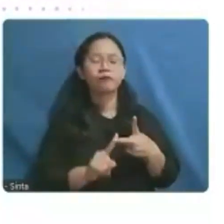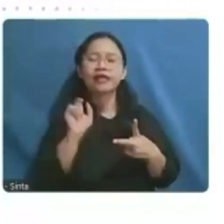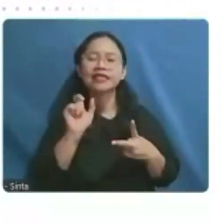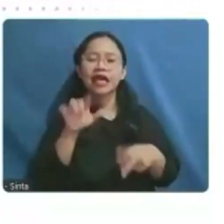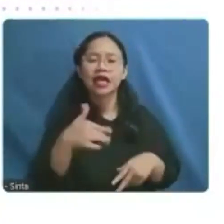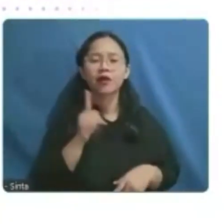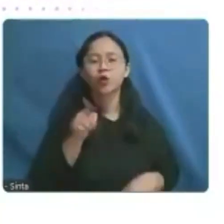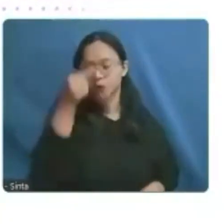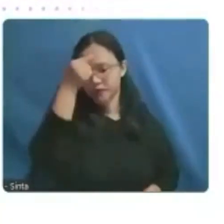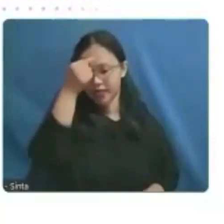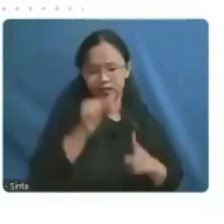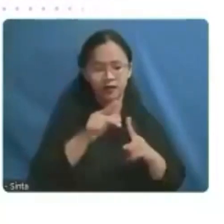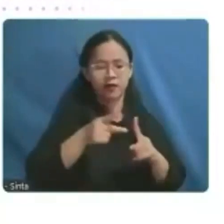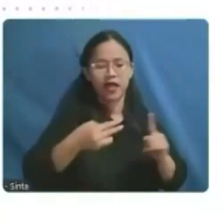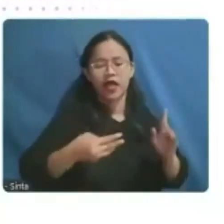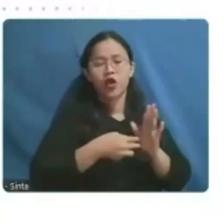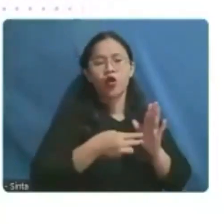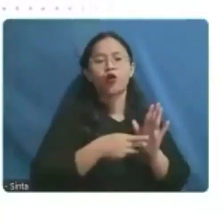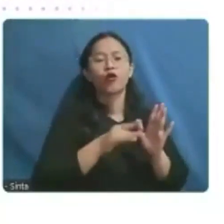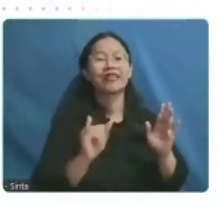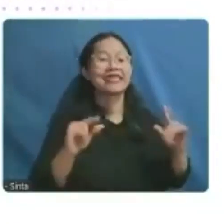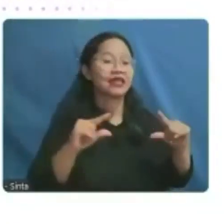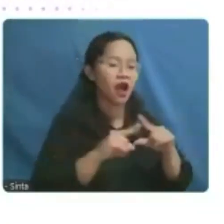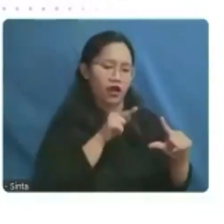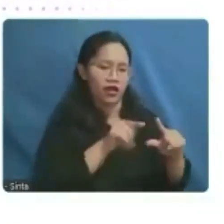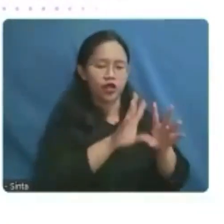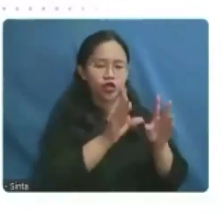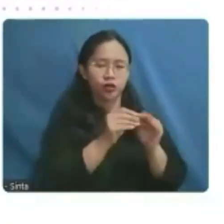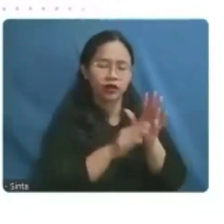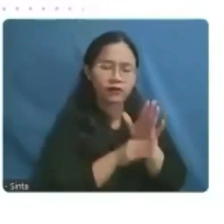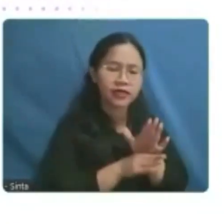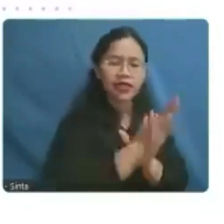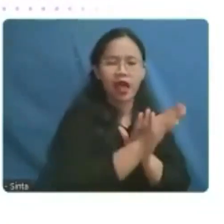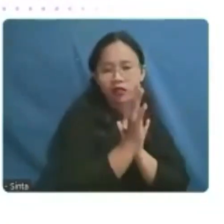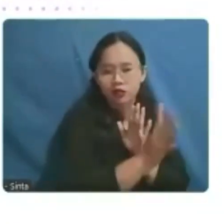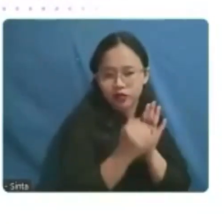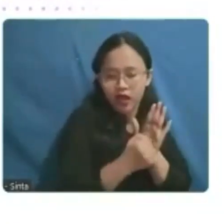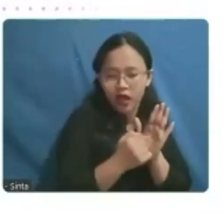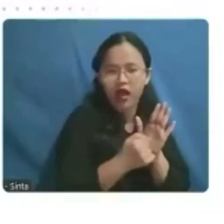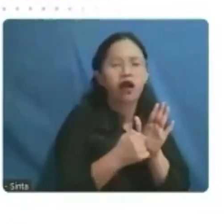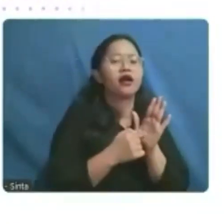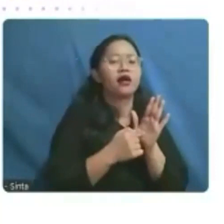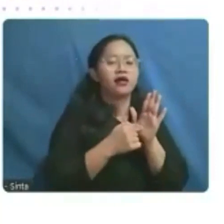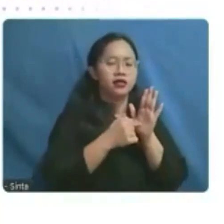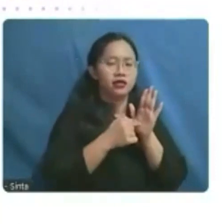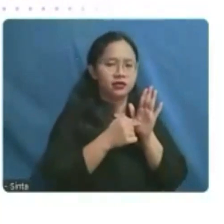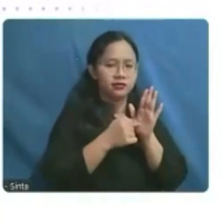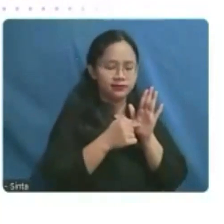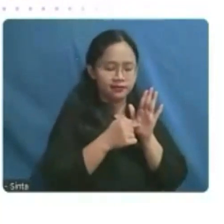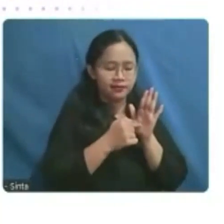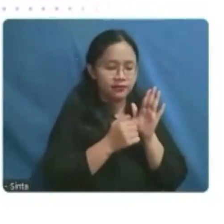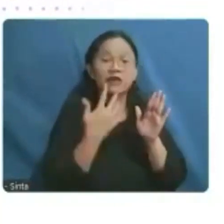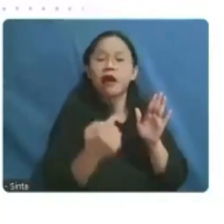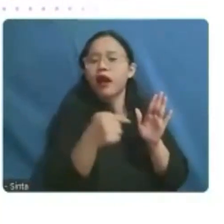during the rainy season in December? What are the multi-sectoral efforts? So it looks like you have fans